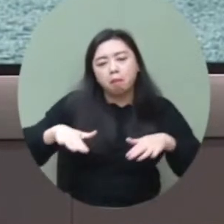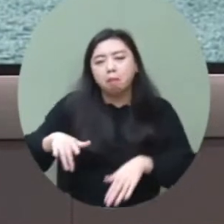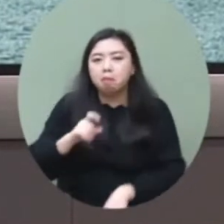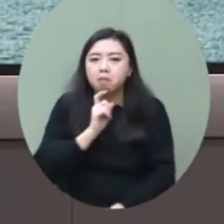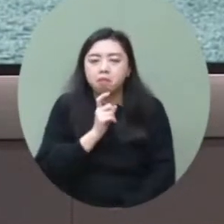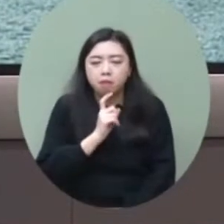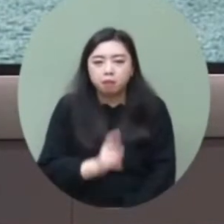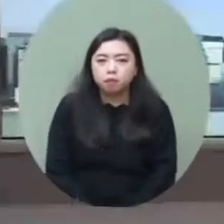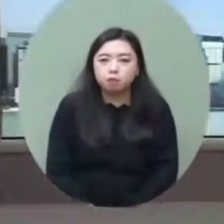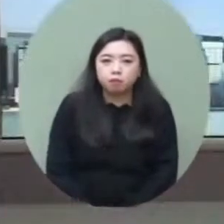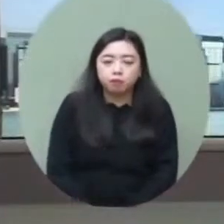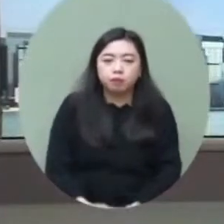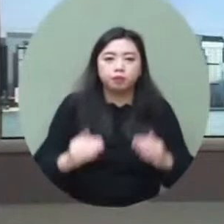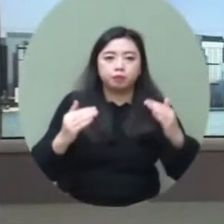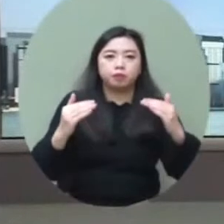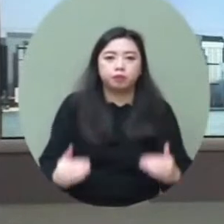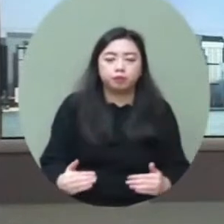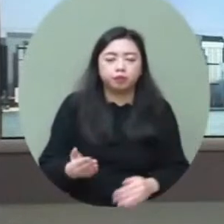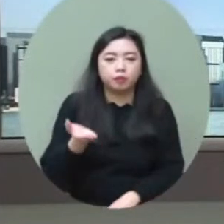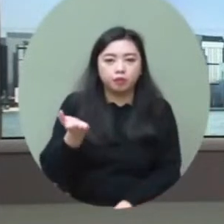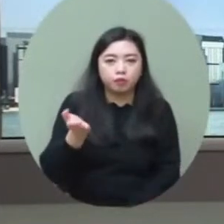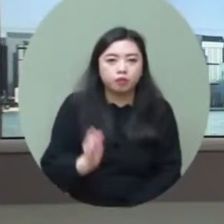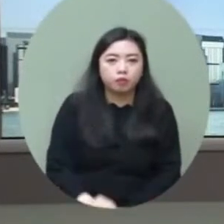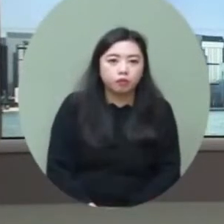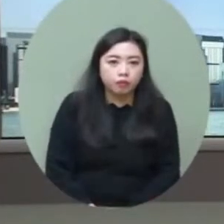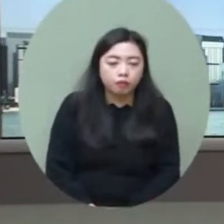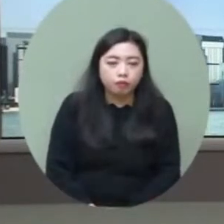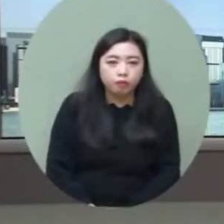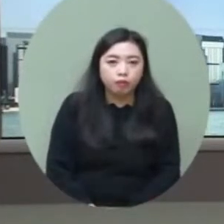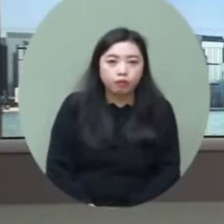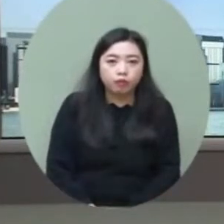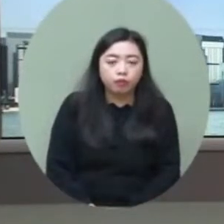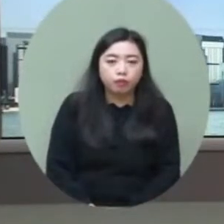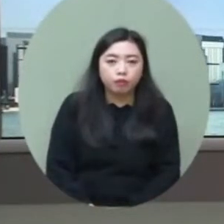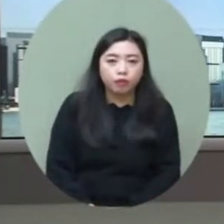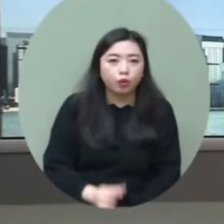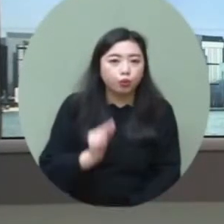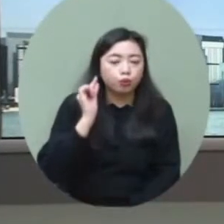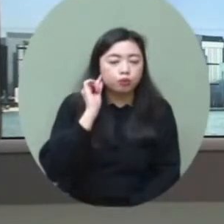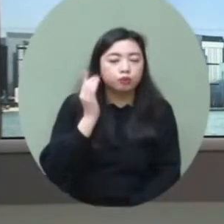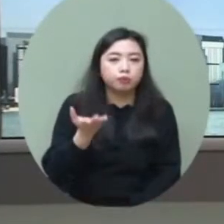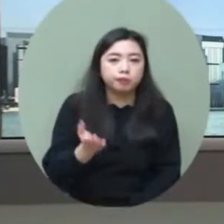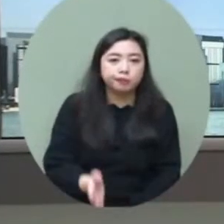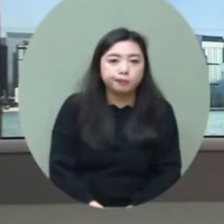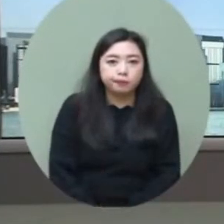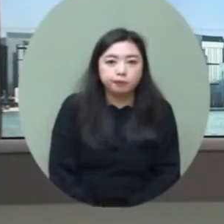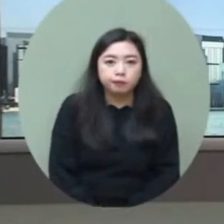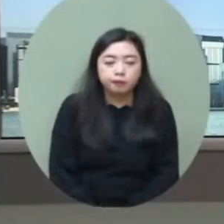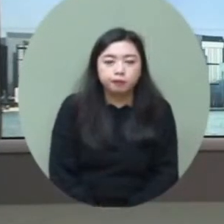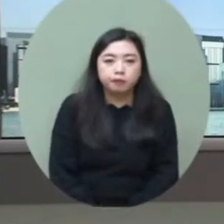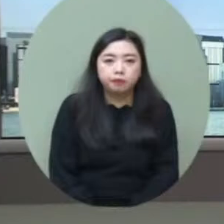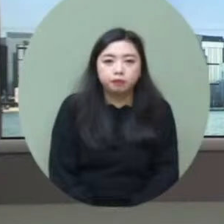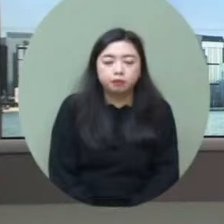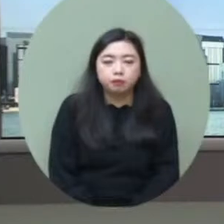number of patients. Yes, it is the situation.